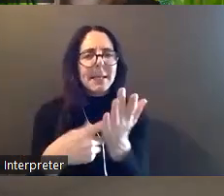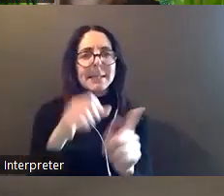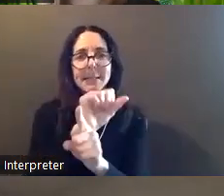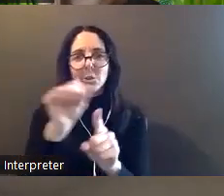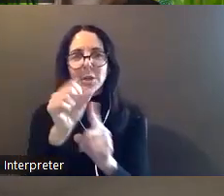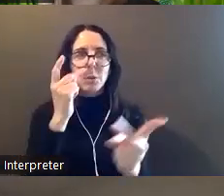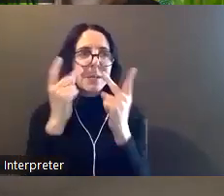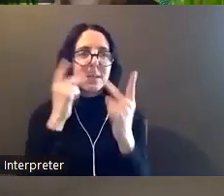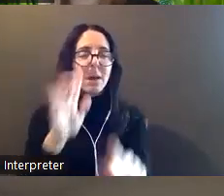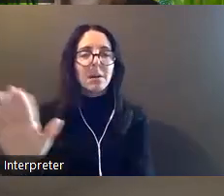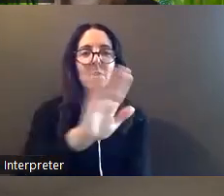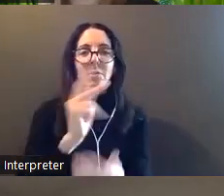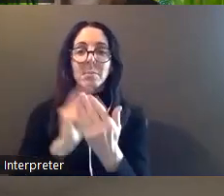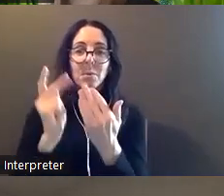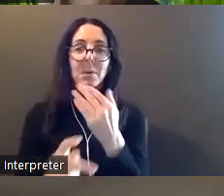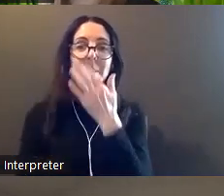our program.